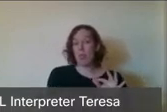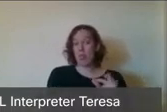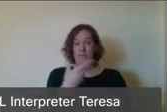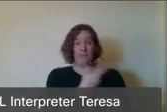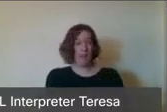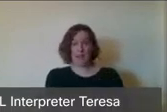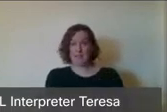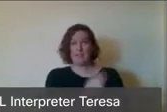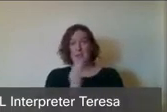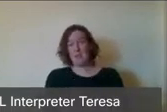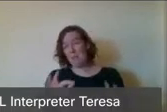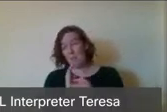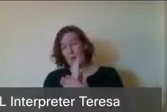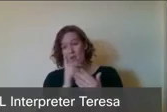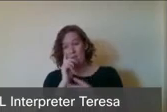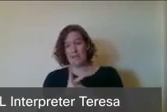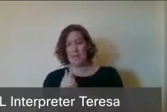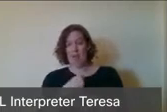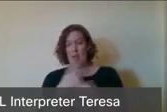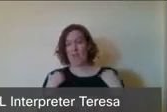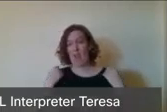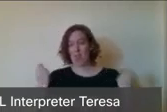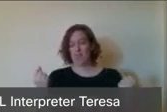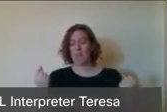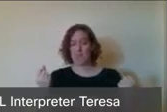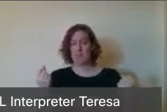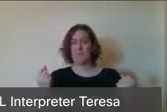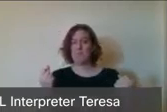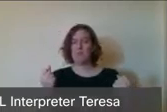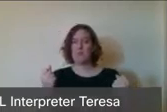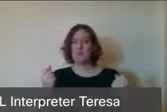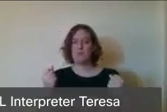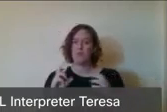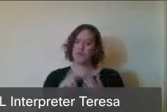are an important part of keeping us healthy. So be sure to get yours.